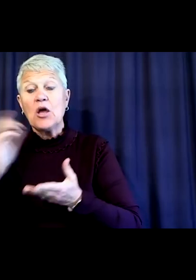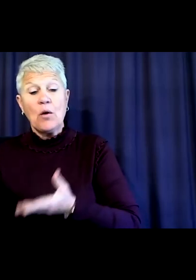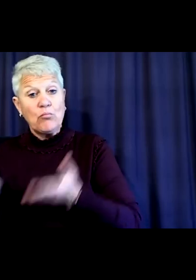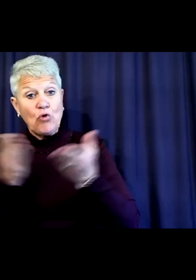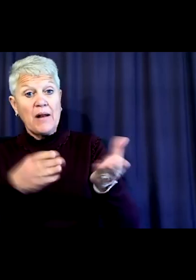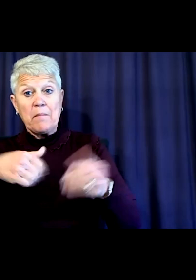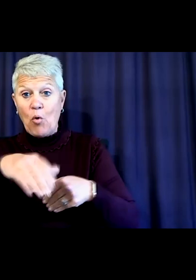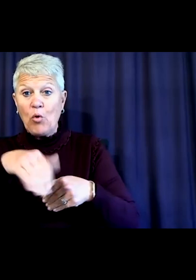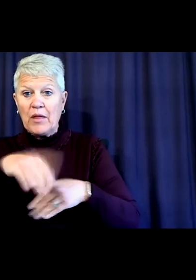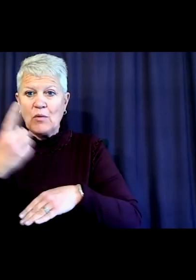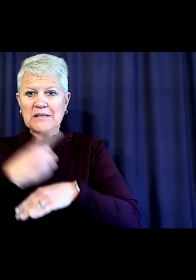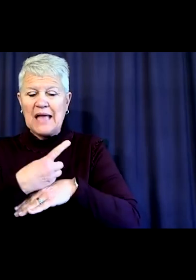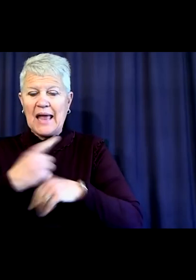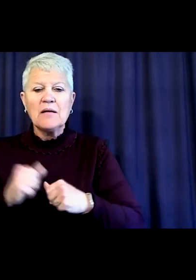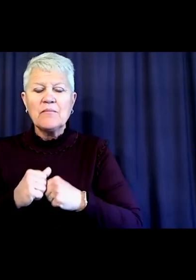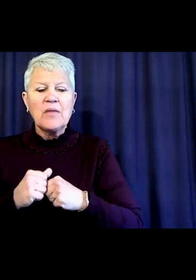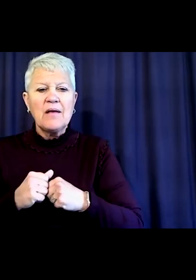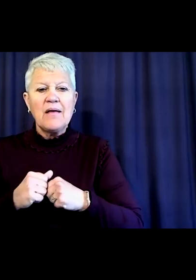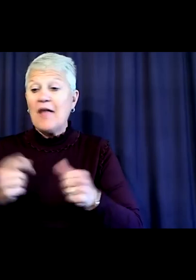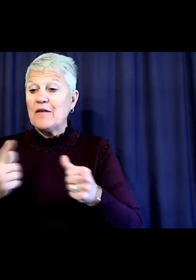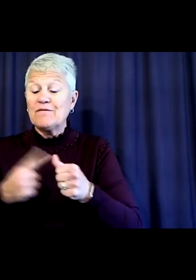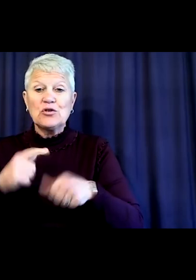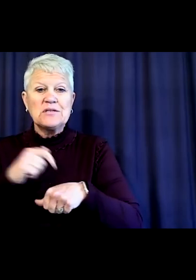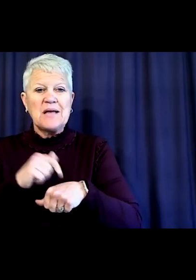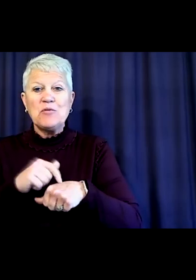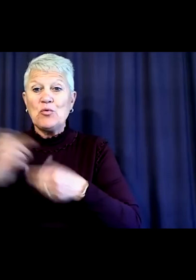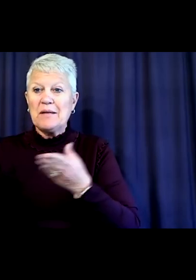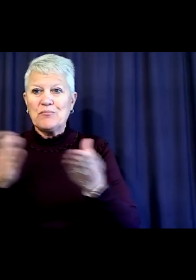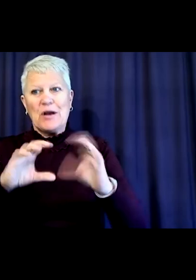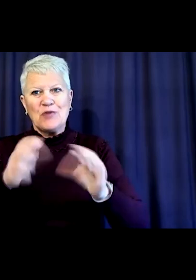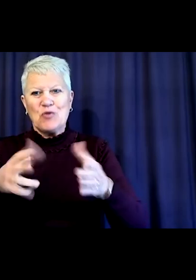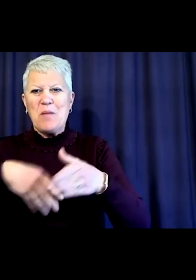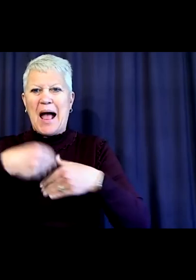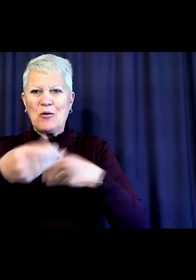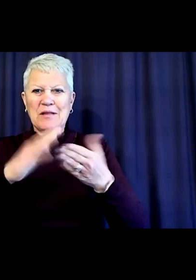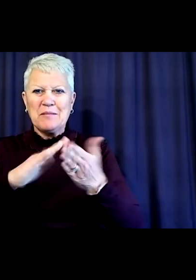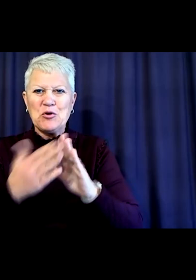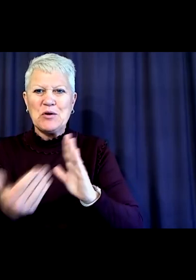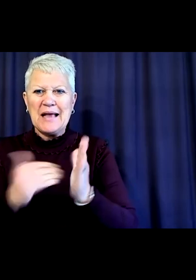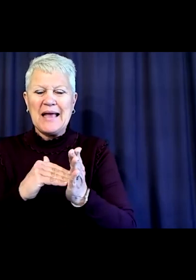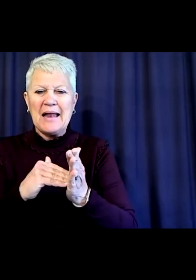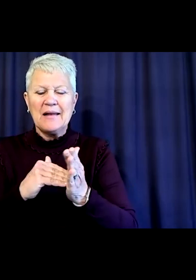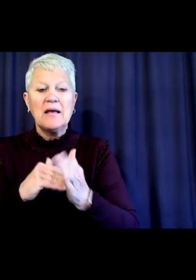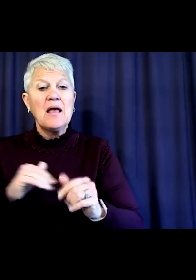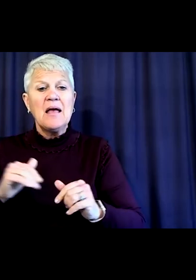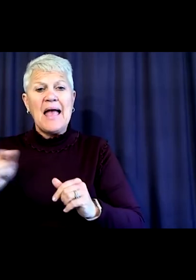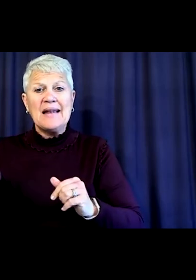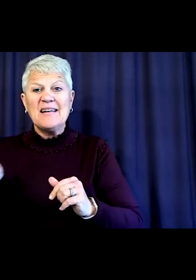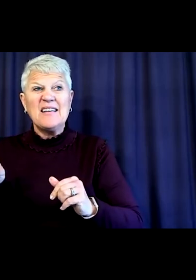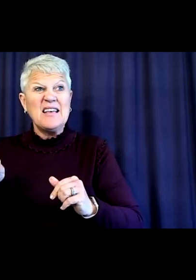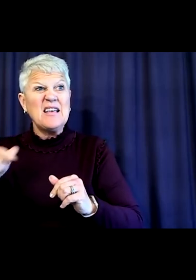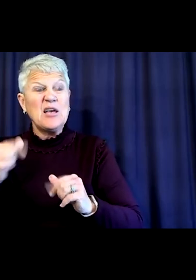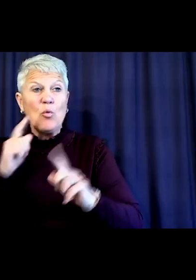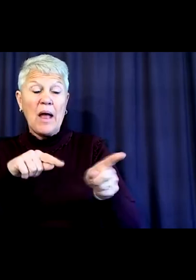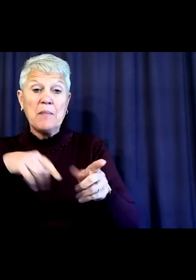bowling. He was coming out, like the first times we can take groups out again into the community. And he had been bowling 3 years